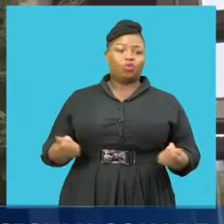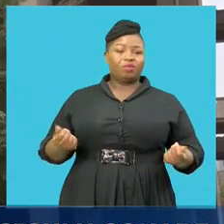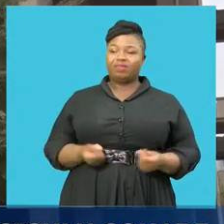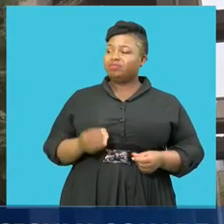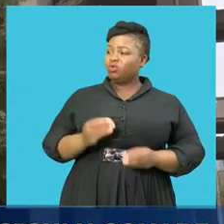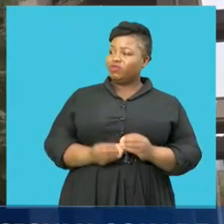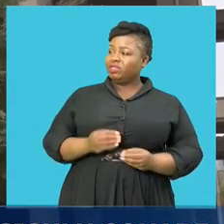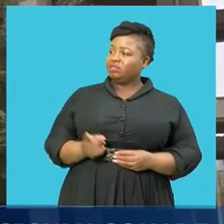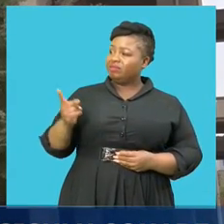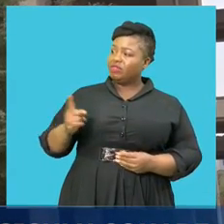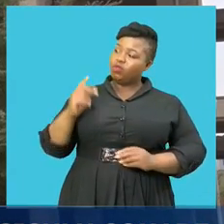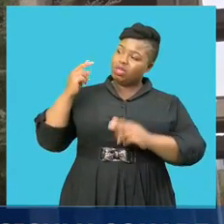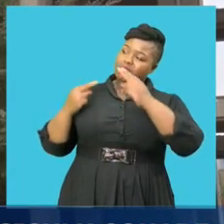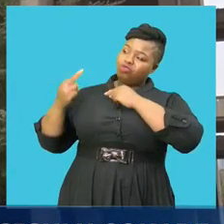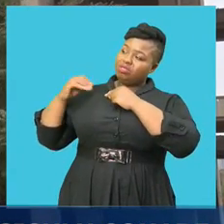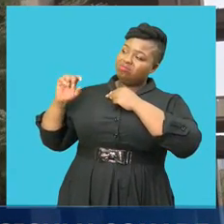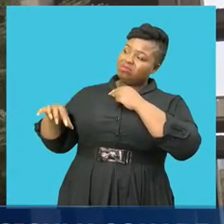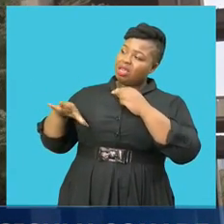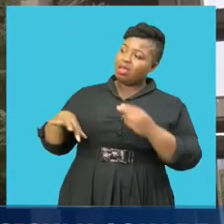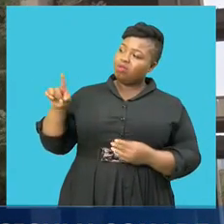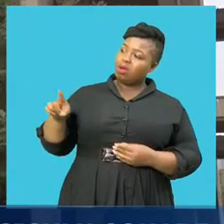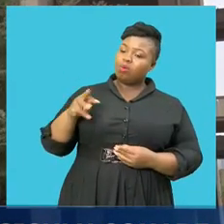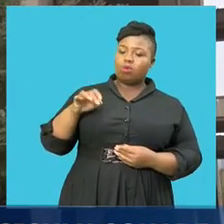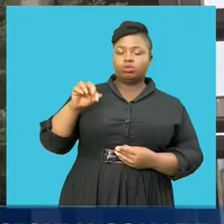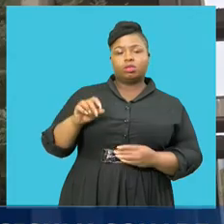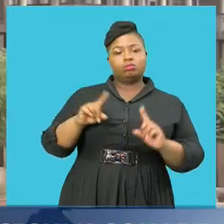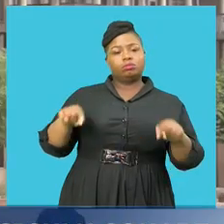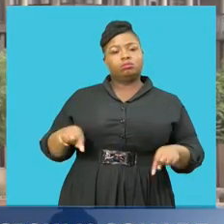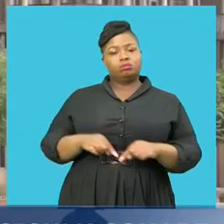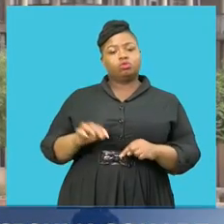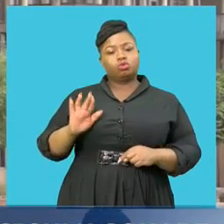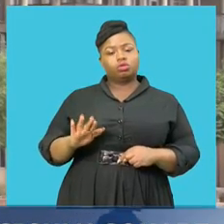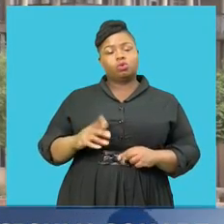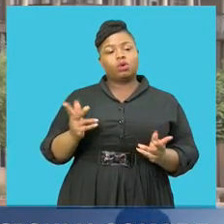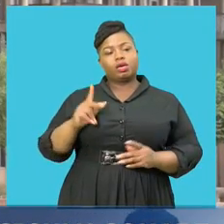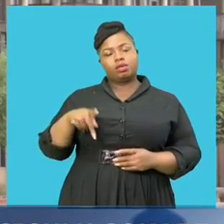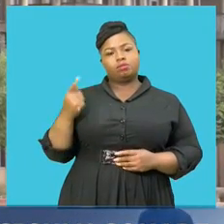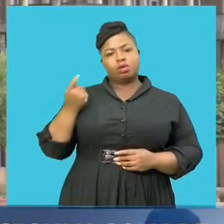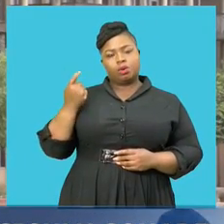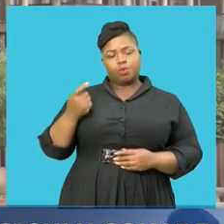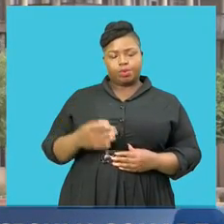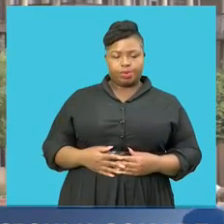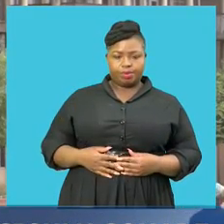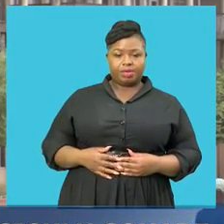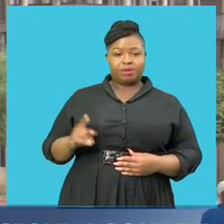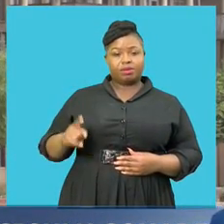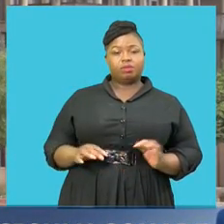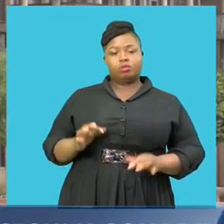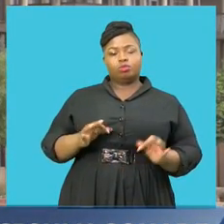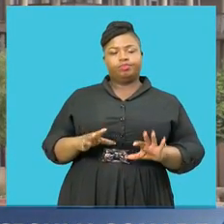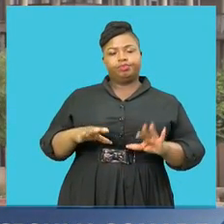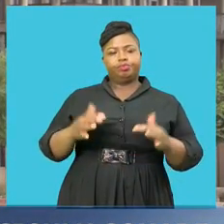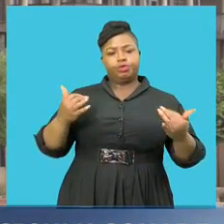indawo yomlando onzulu kuleli iWalter Sisulu Square of Dedication eKliptown. Leli qembu